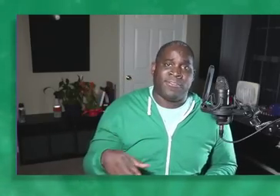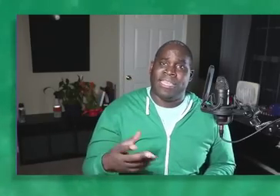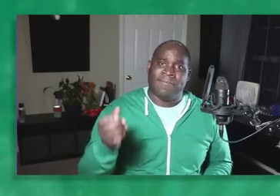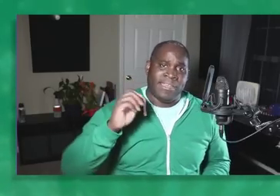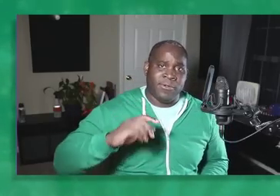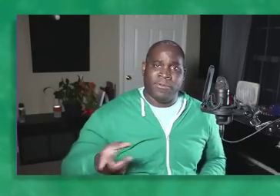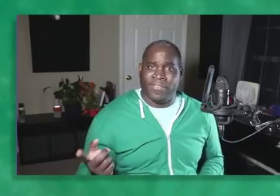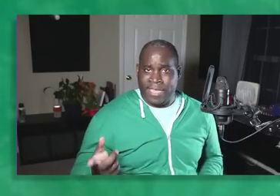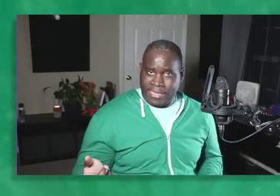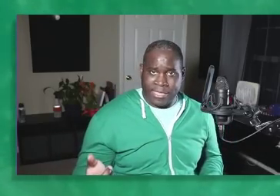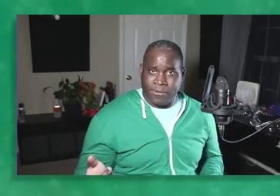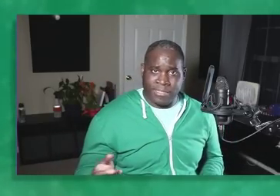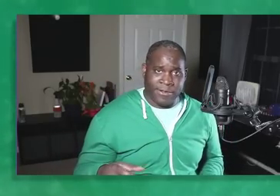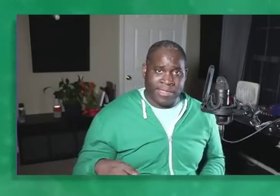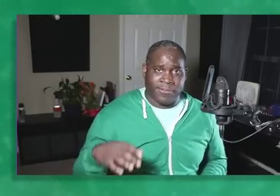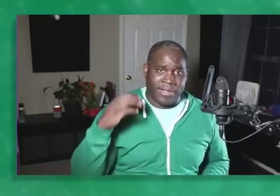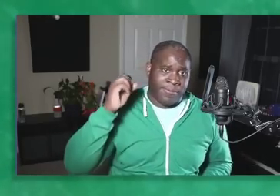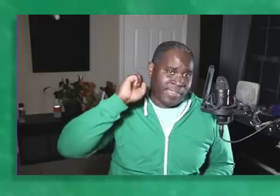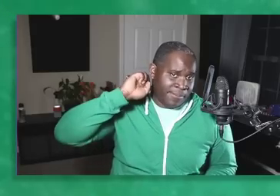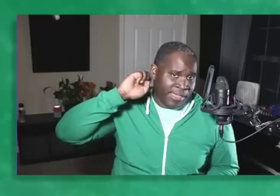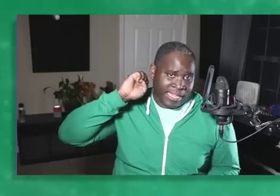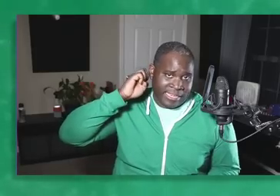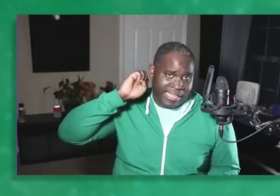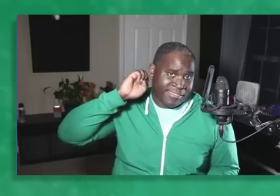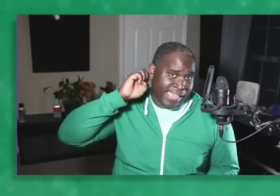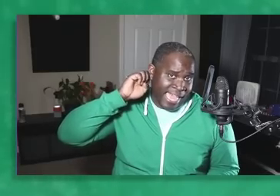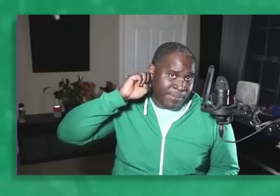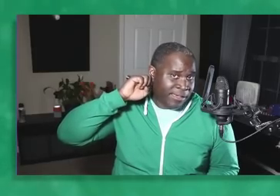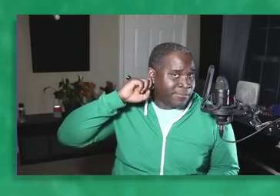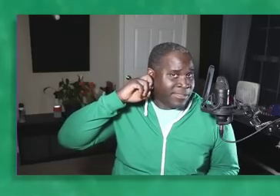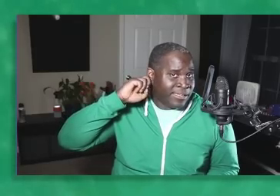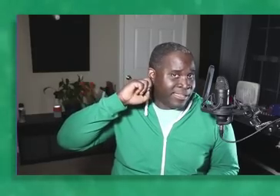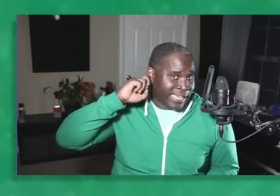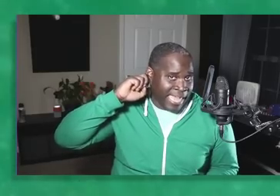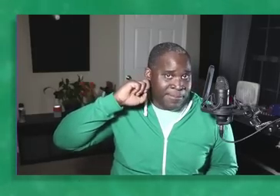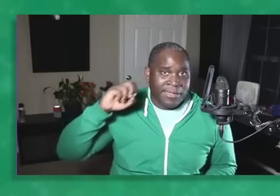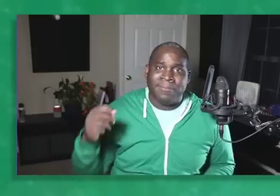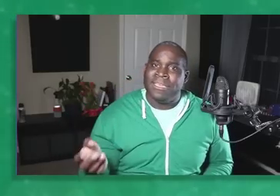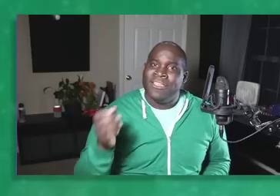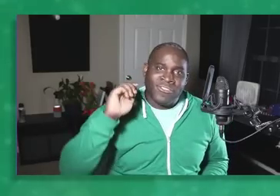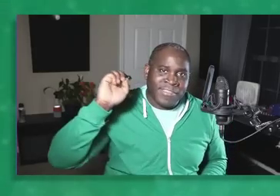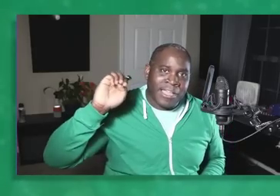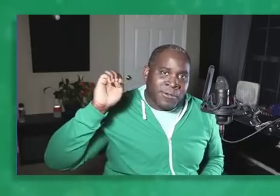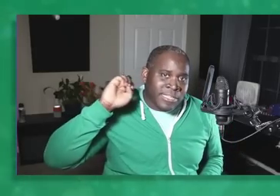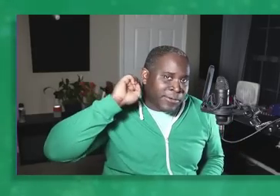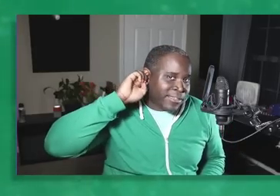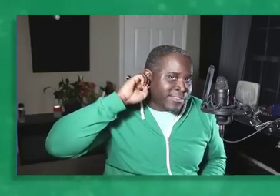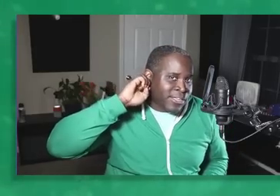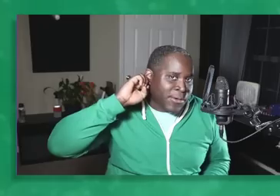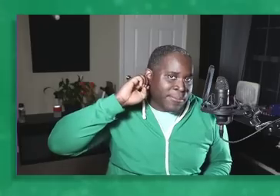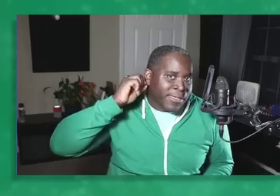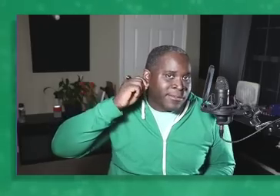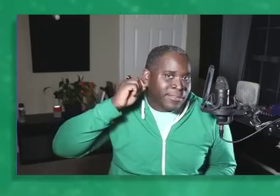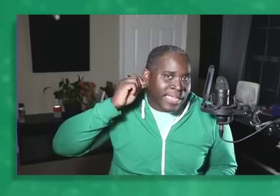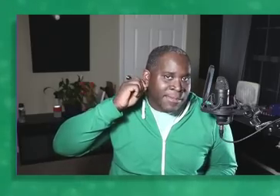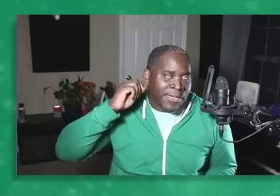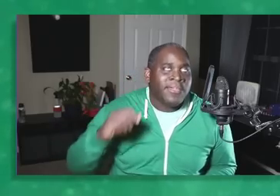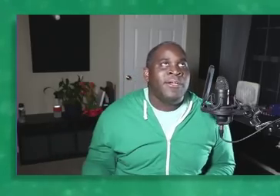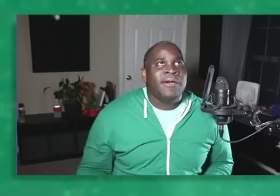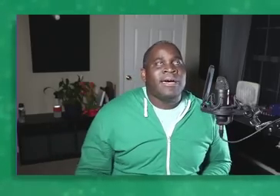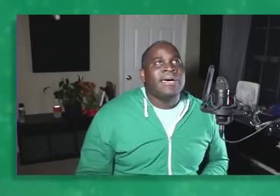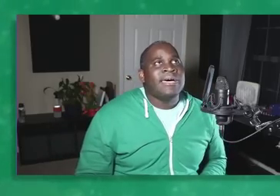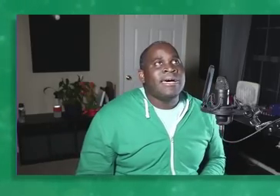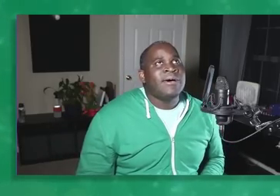sign it. So like if I knew a person that had like gold earrings and her name was Emma, I could like say Emma, like Emma, she's got gold earrings, you know, Emma, like